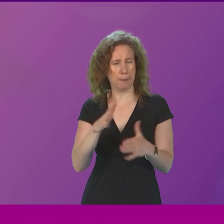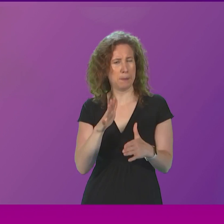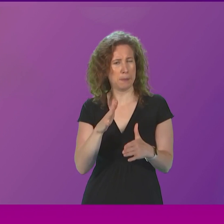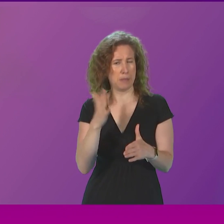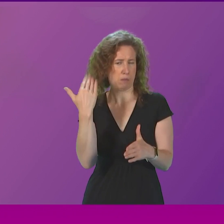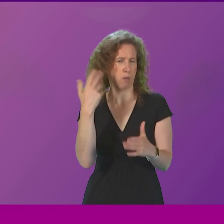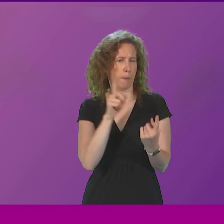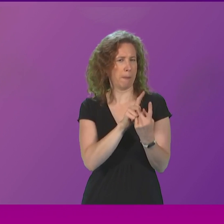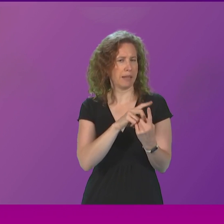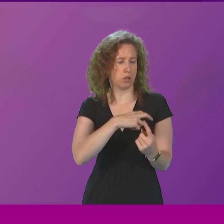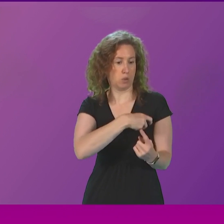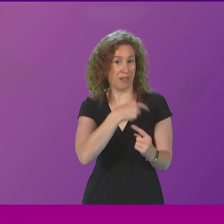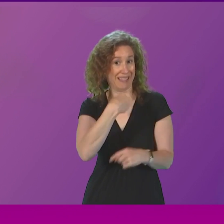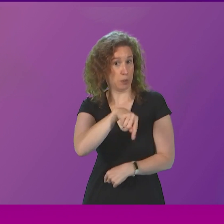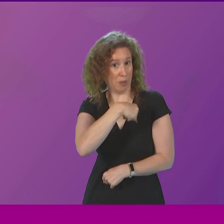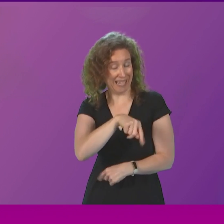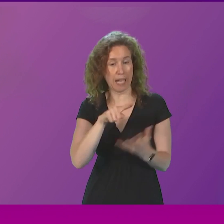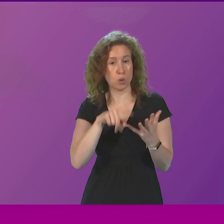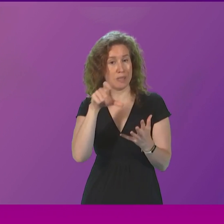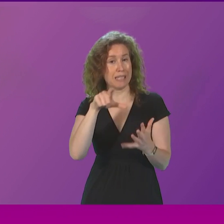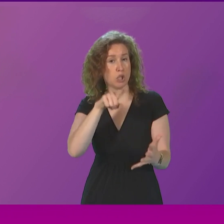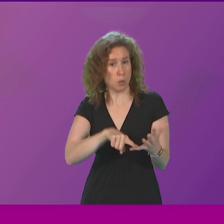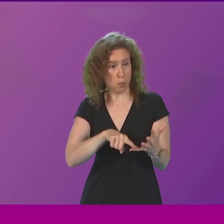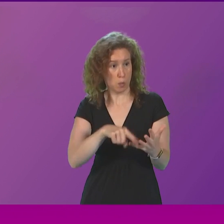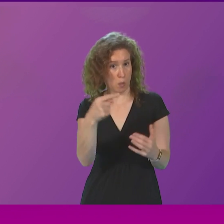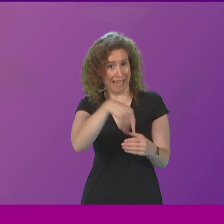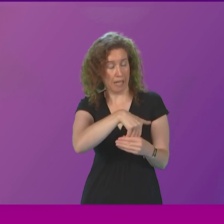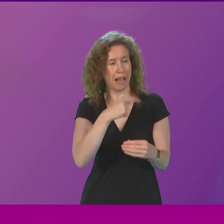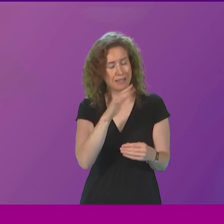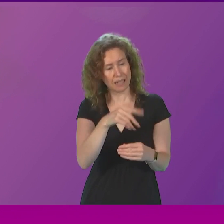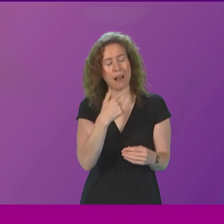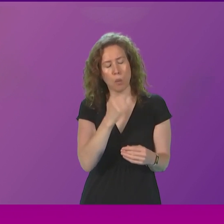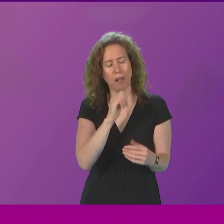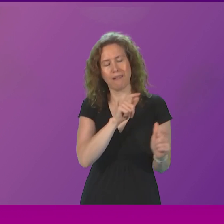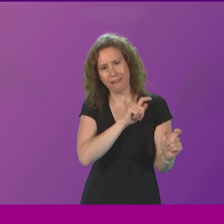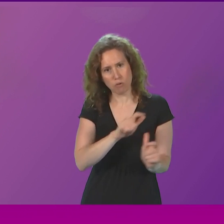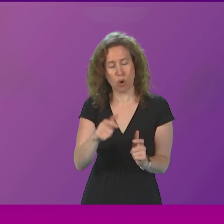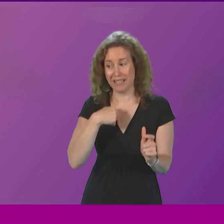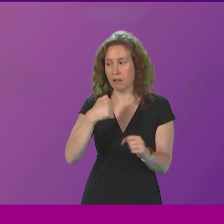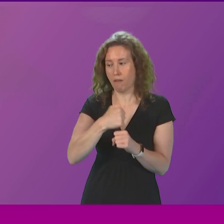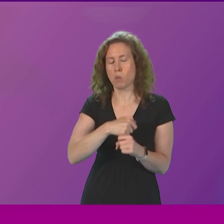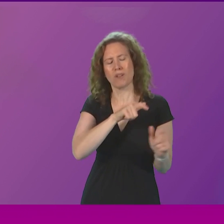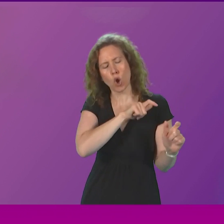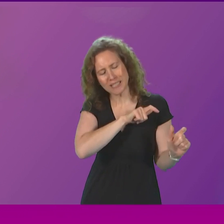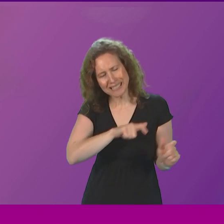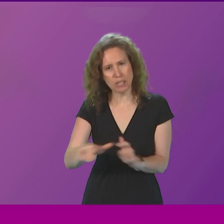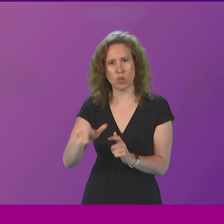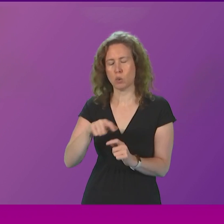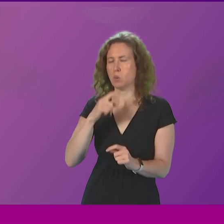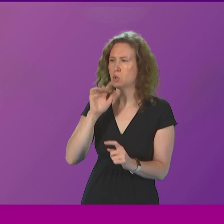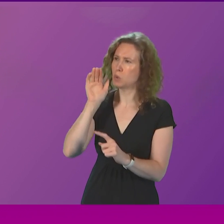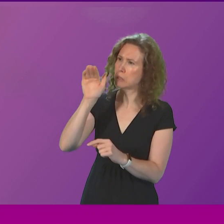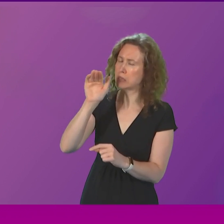when I met with trade unions earlier this week in the UCU, were present, that I will continue to call, this government will continue to call